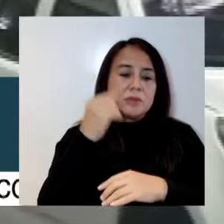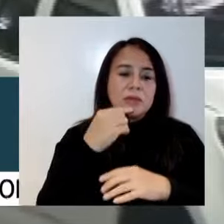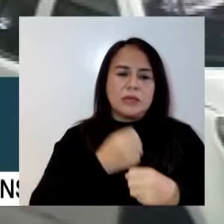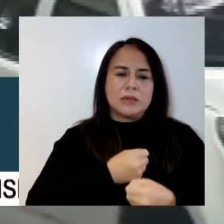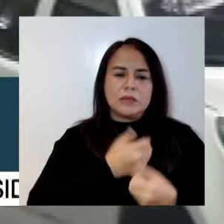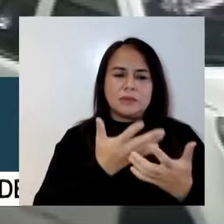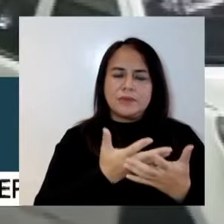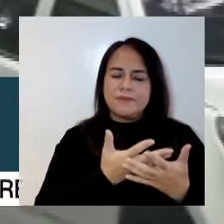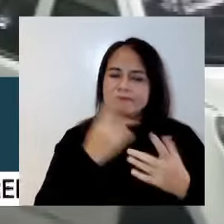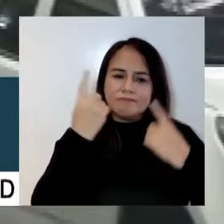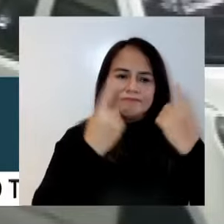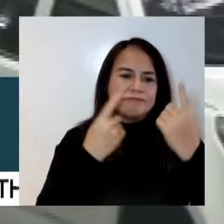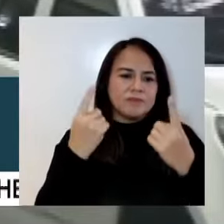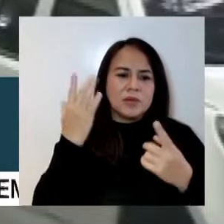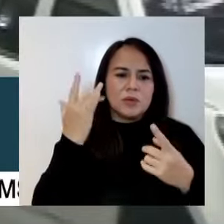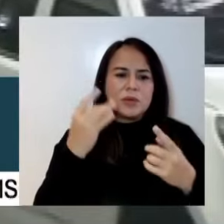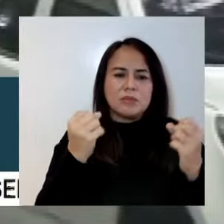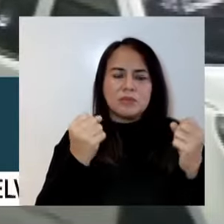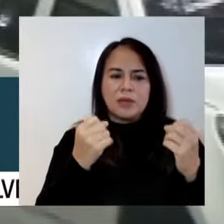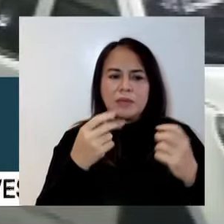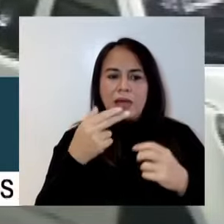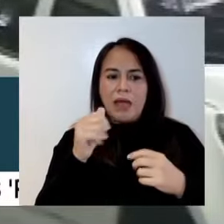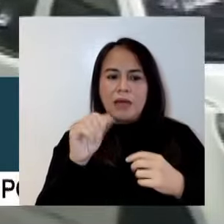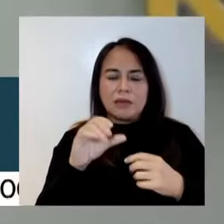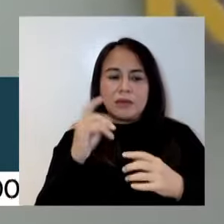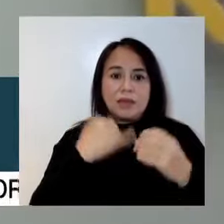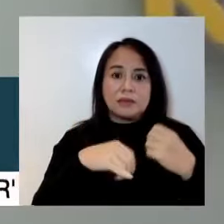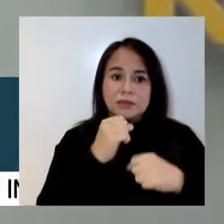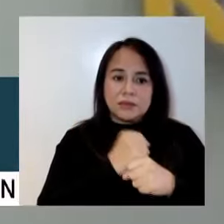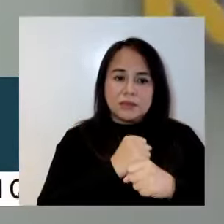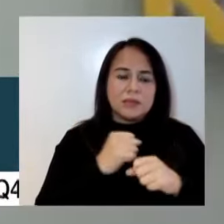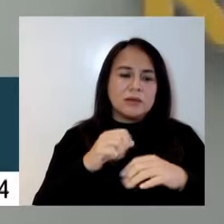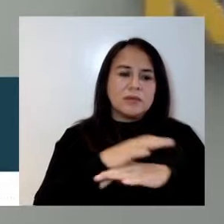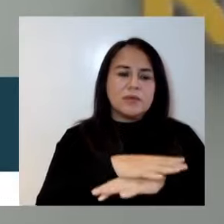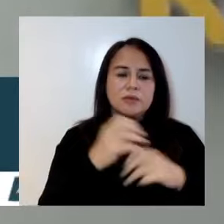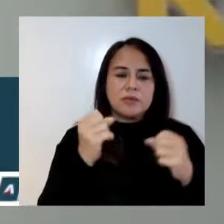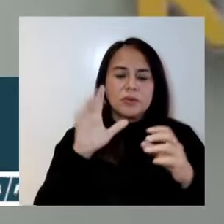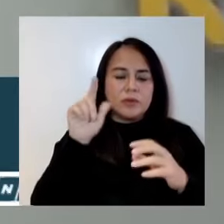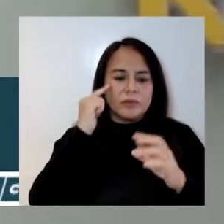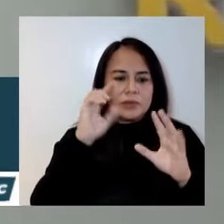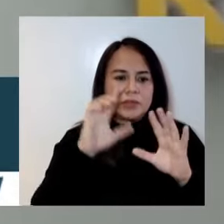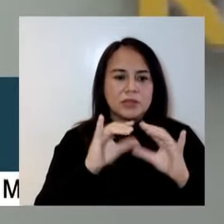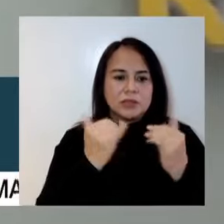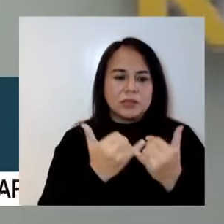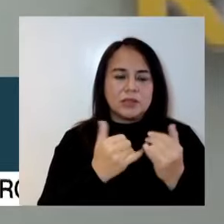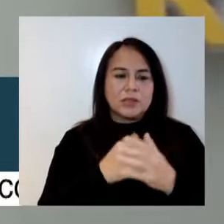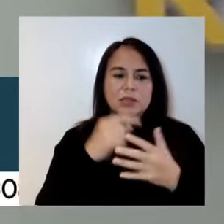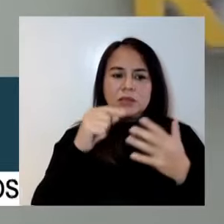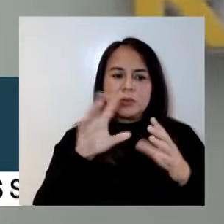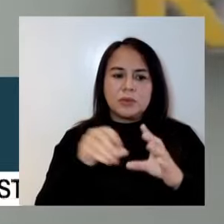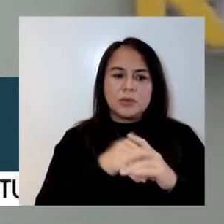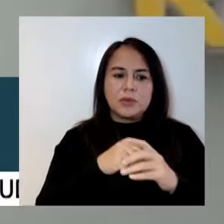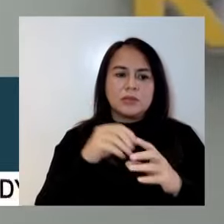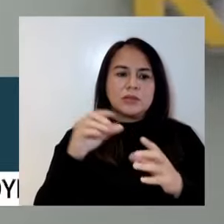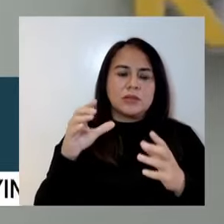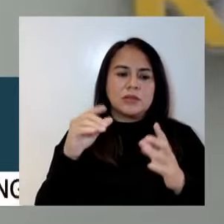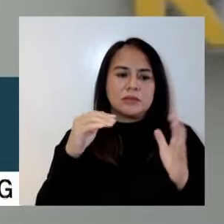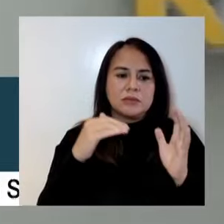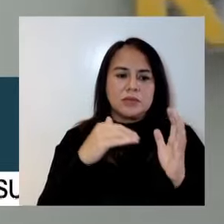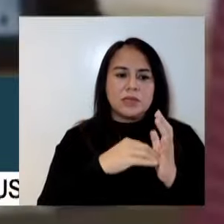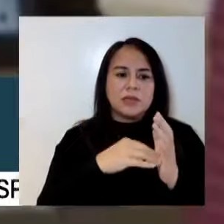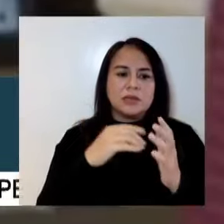over the string of hacking incidents last year that affected several government agencies. These include the cyber attack on state insurer PhilHealth